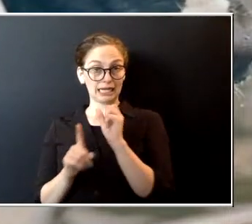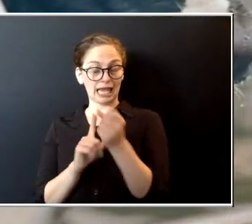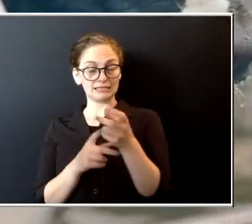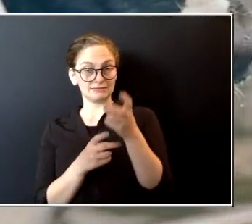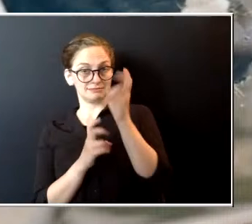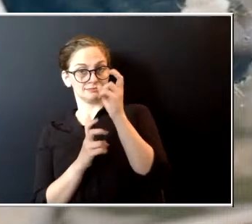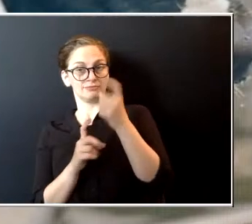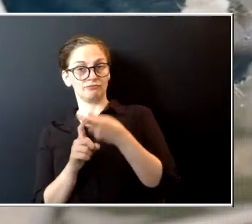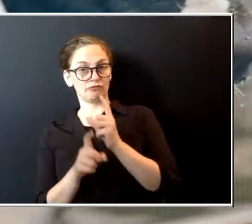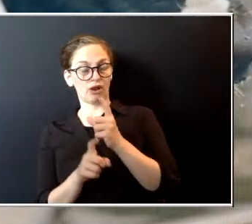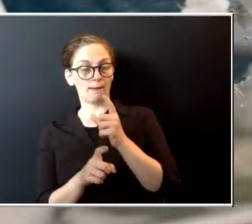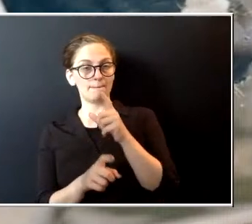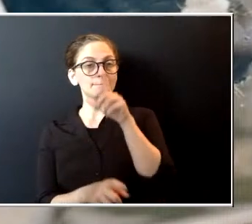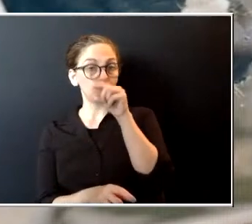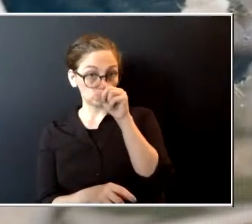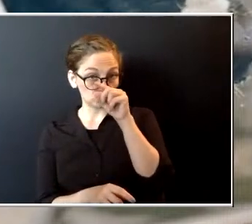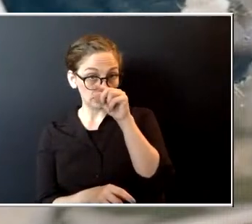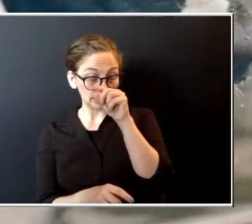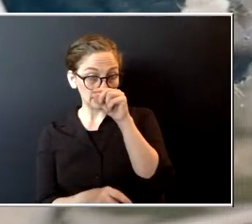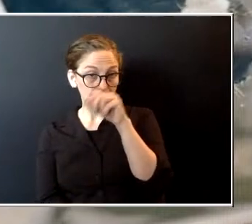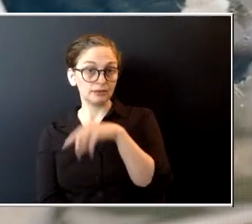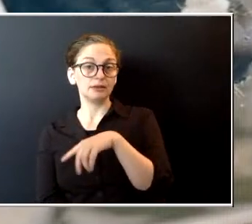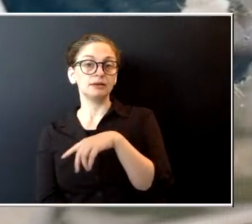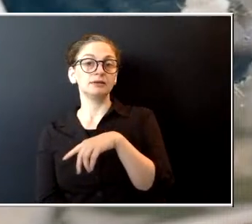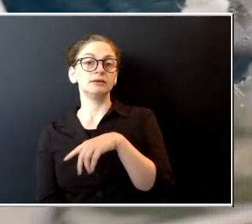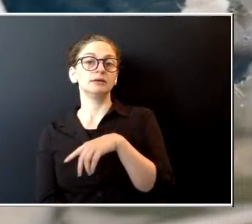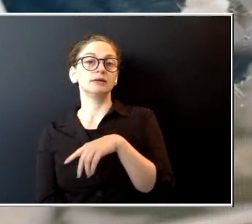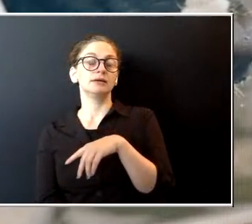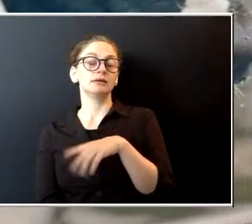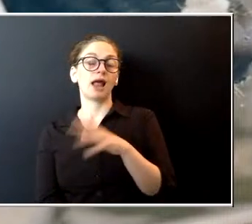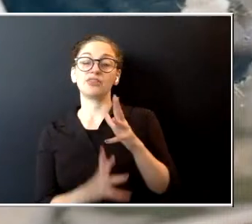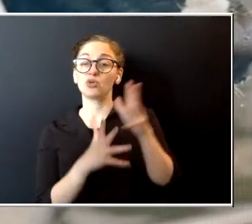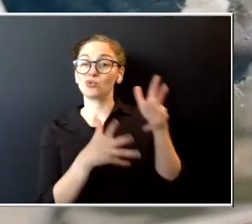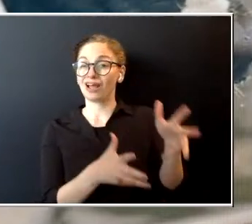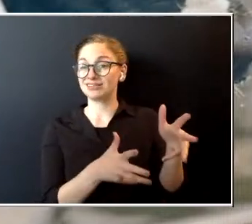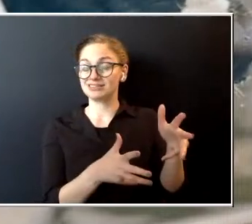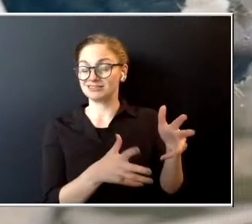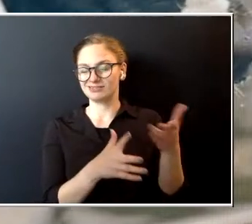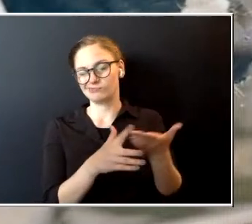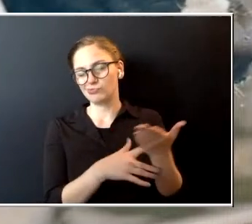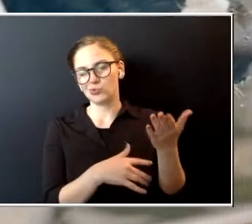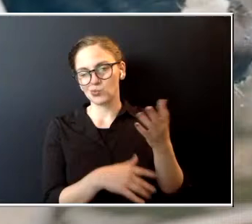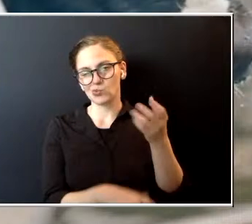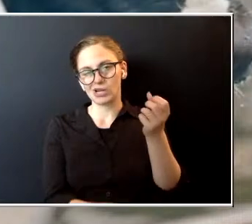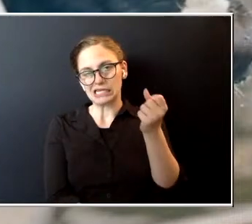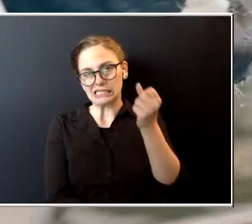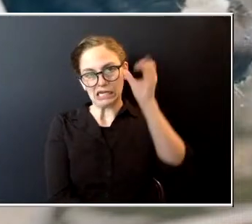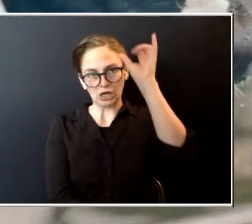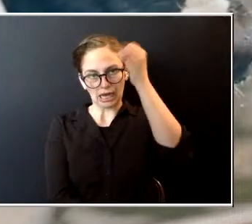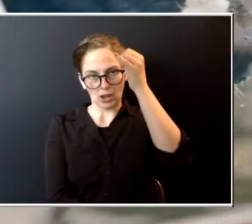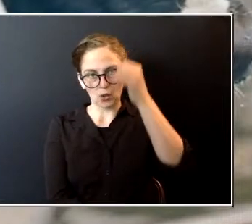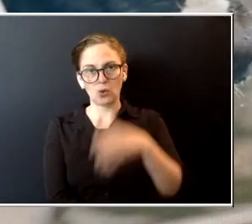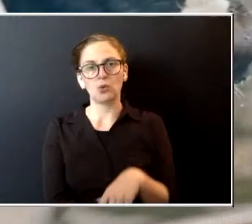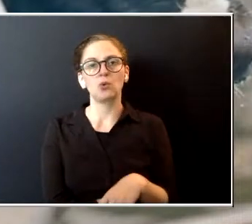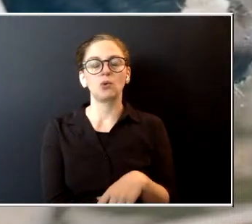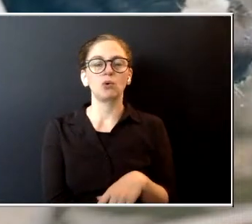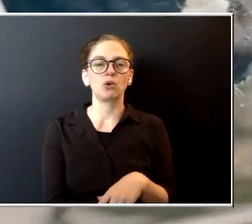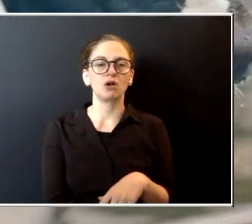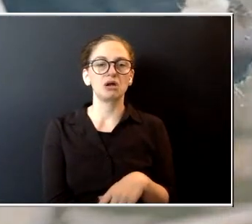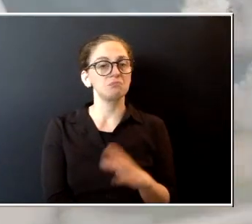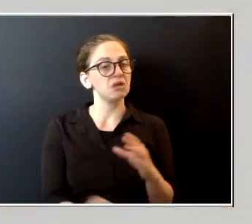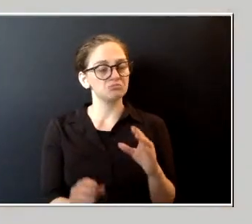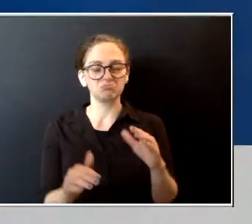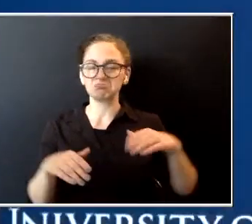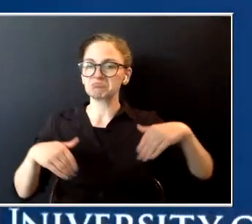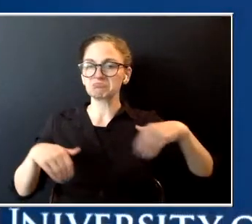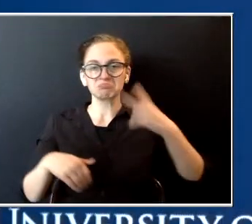exposure, and then the rest have been through the dairy cows. But what we have not seen really is any severe disease or anything of that